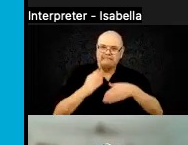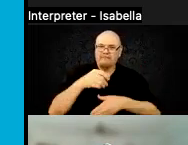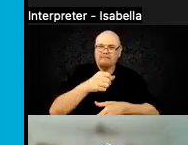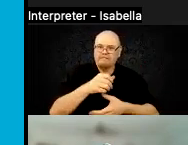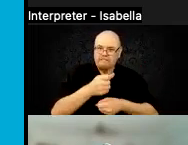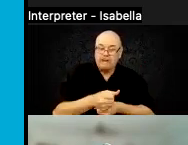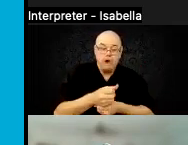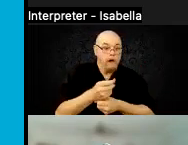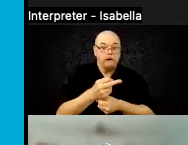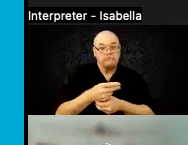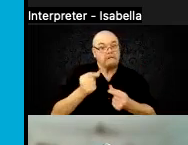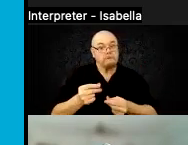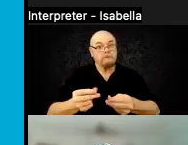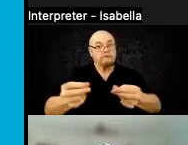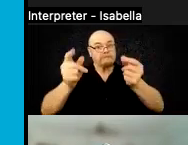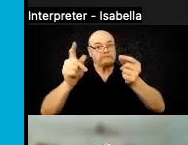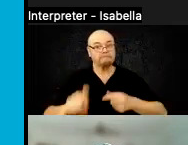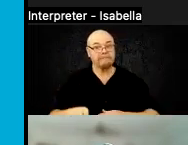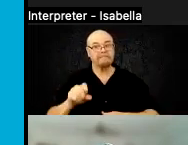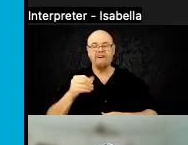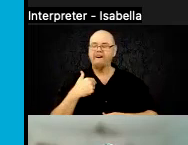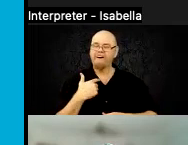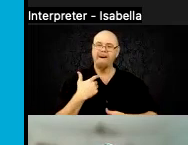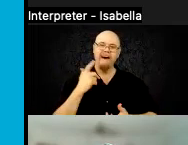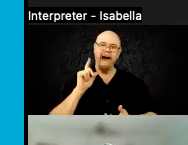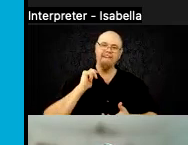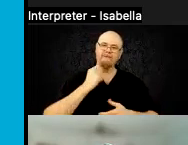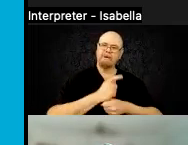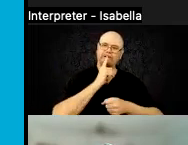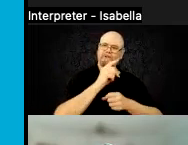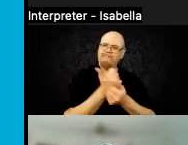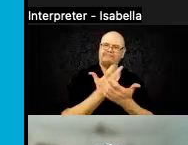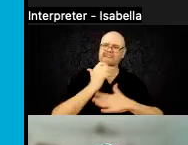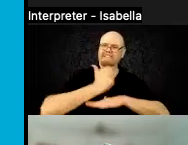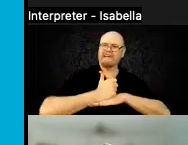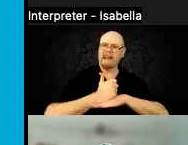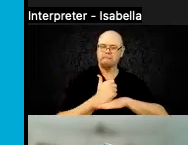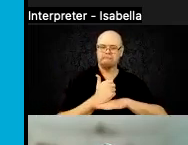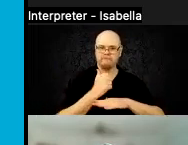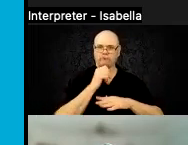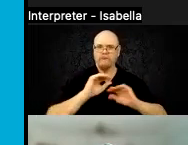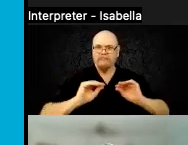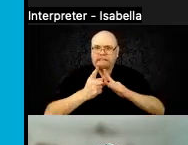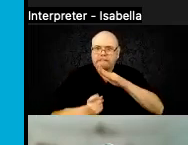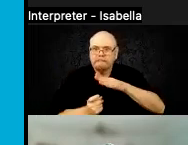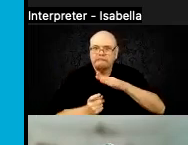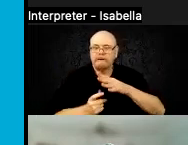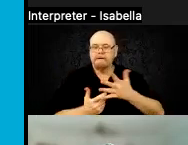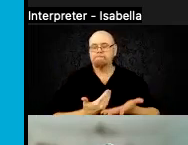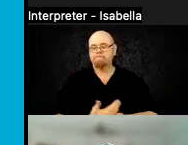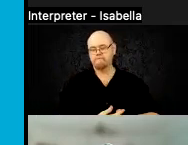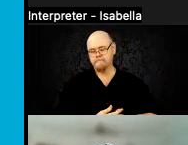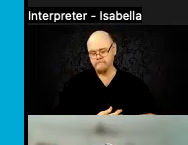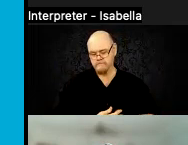make sure that nothing falls through the cracks with making sure that everything is set up for that youth going into college. And then the case closure piece is